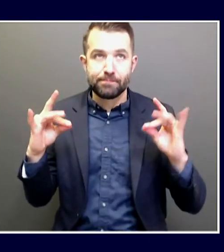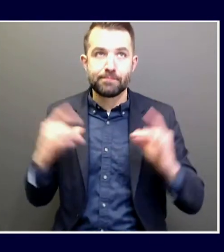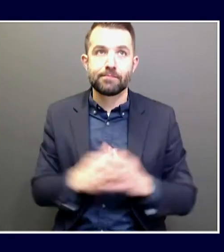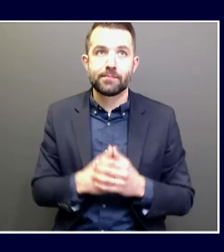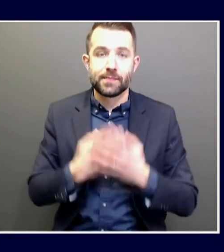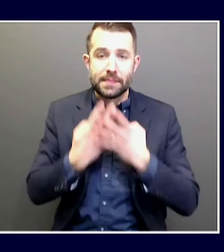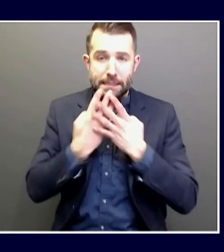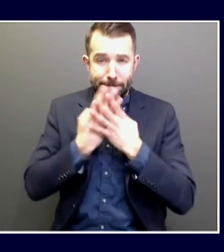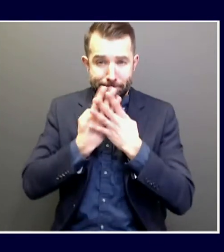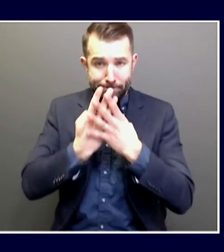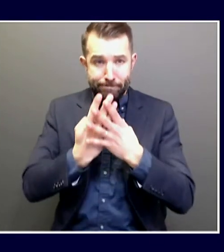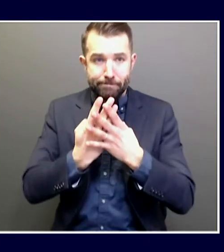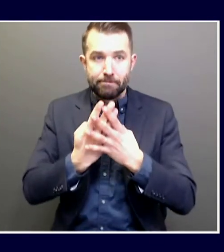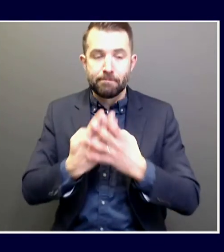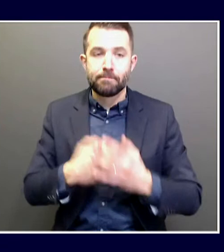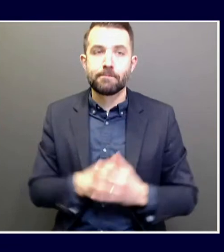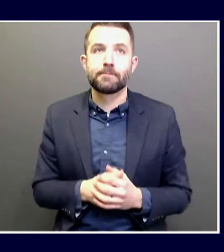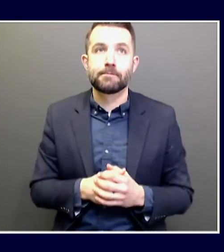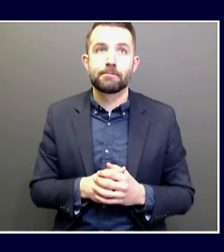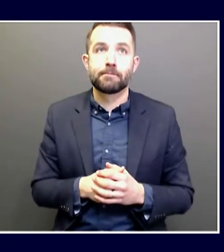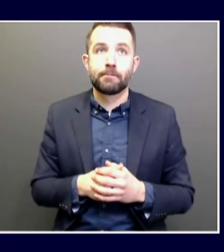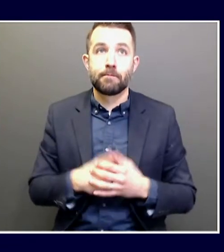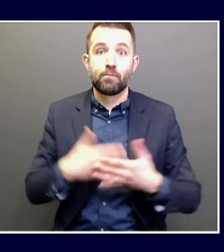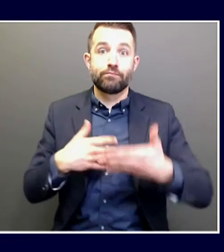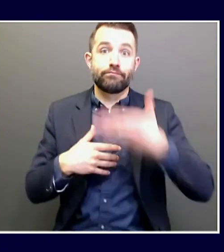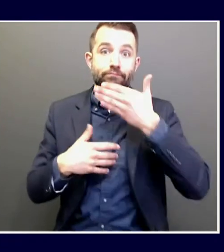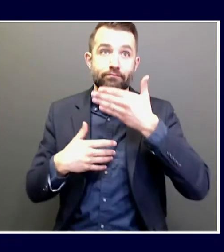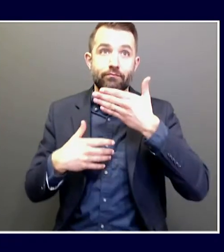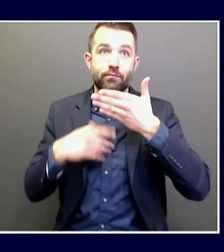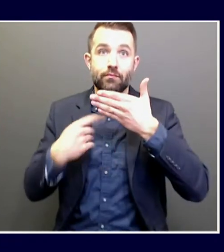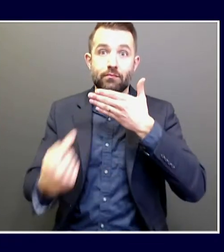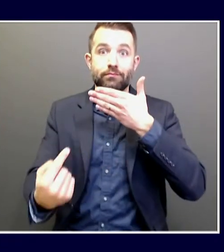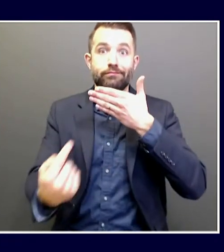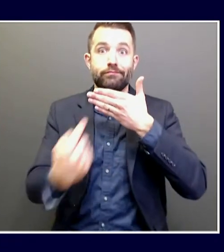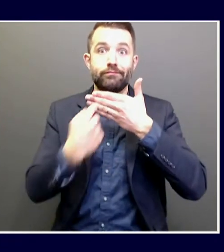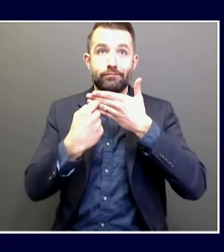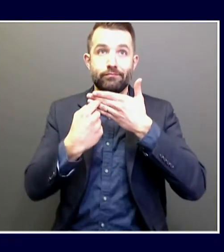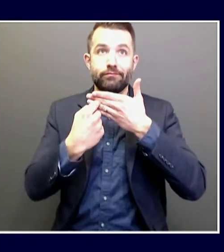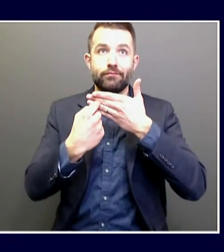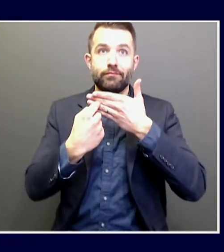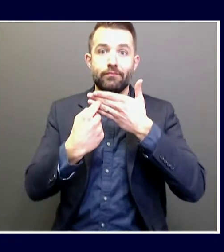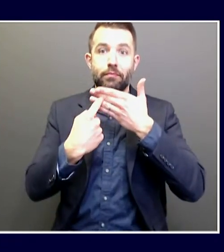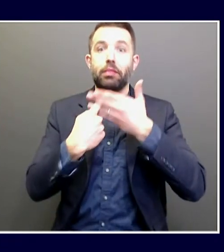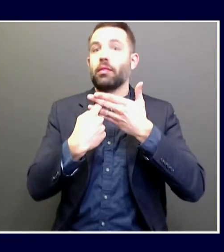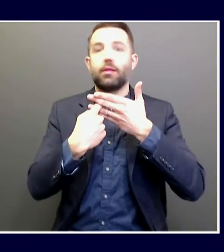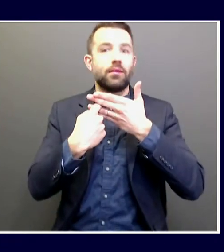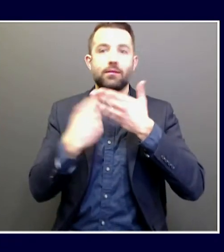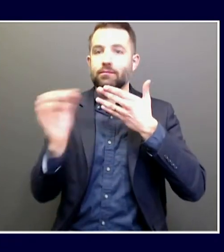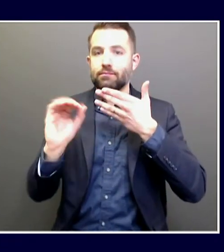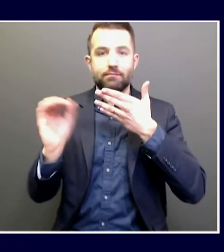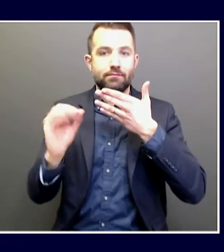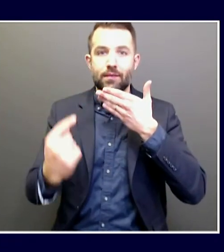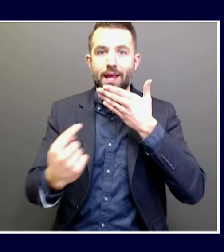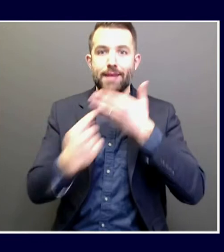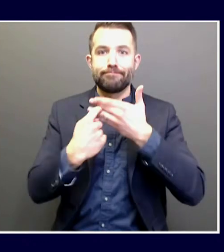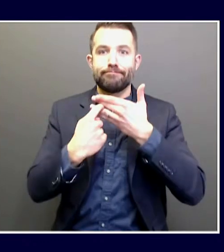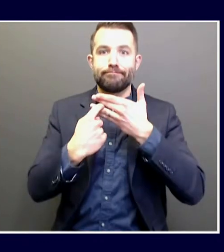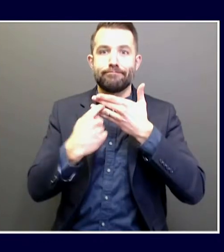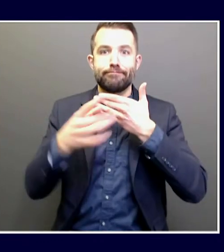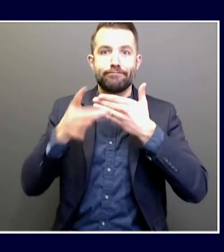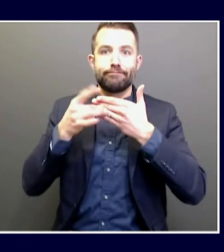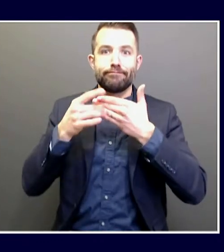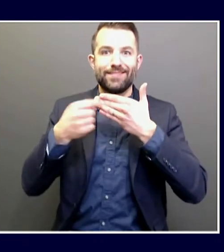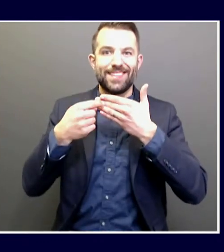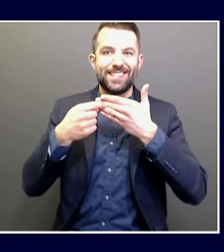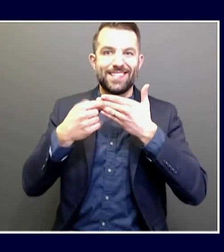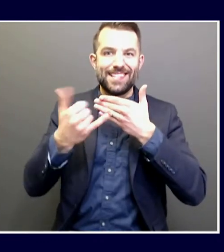membrane boundary that prevents you from sucking in the droplets. So the thing to look at when you're looking for a surgical mask is to make sure it says